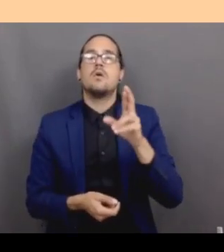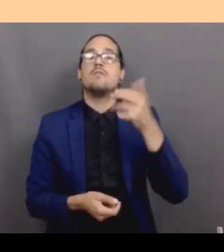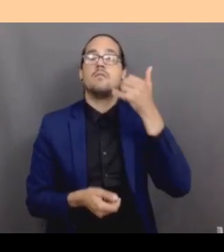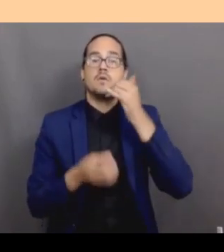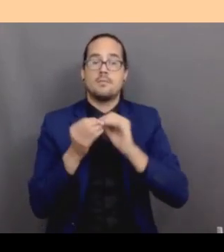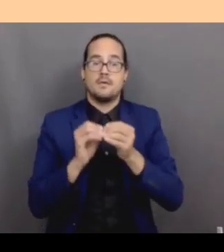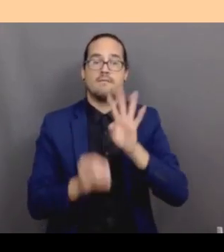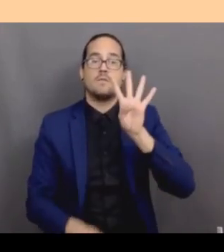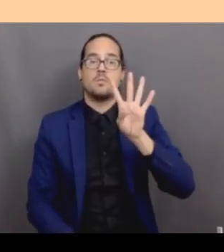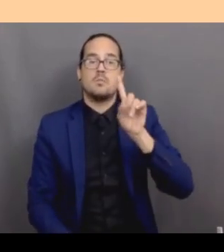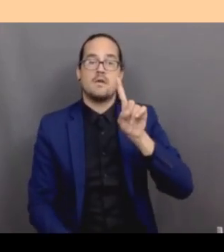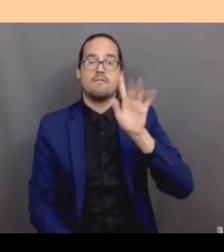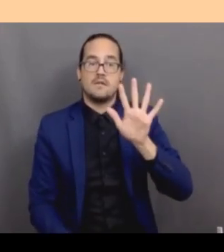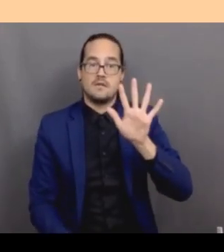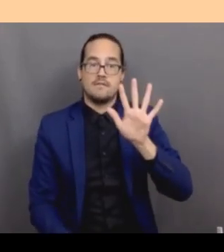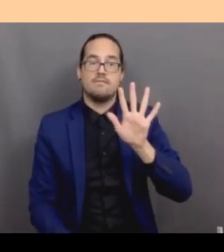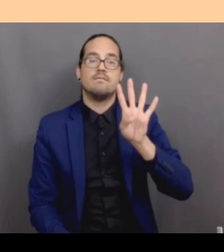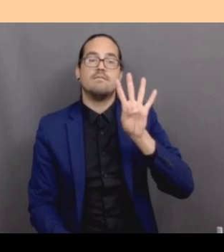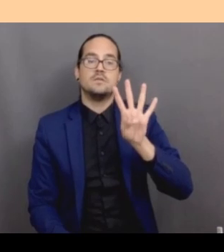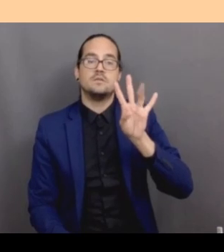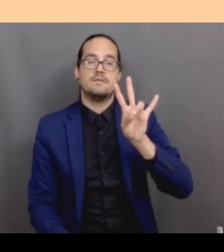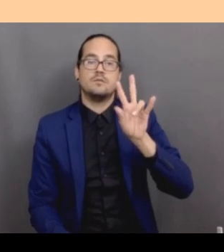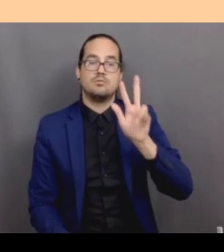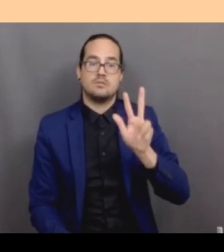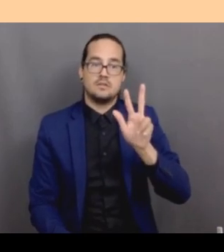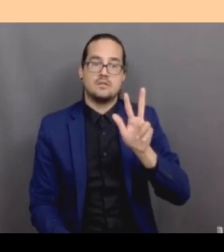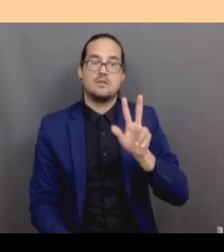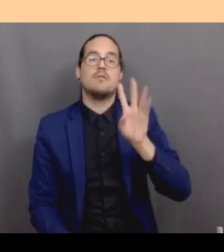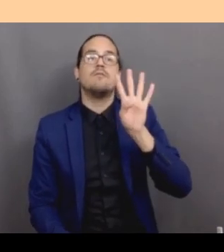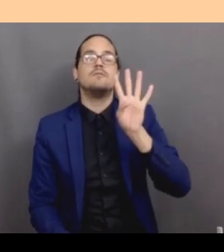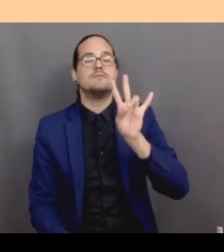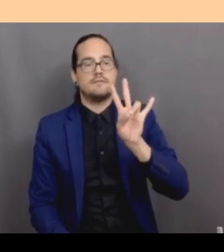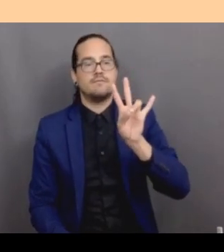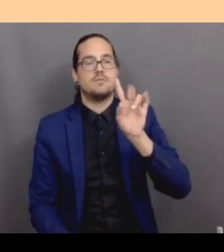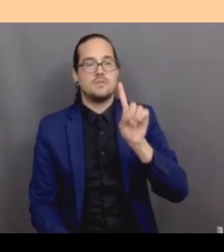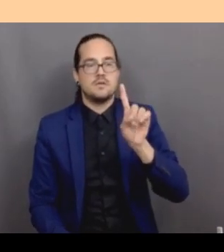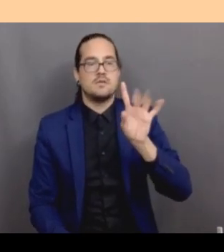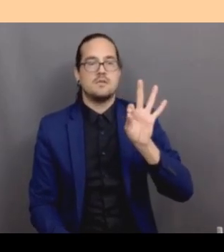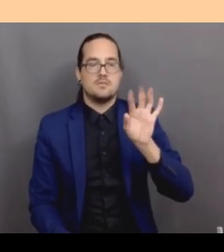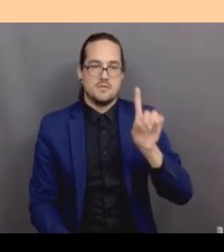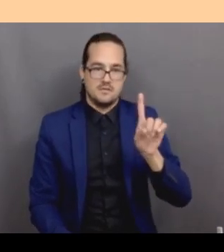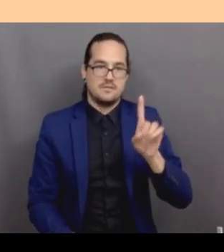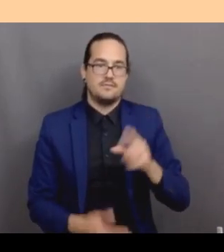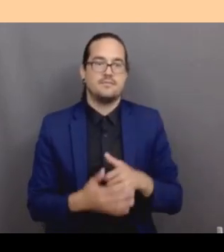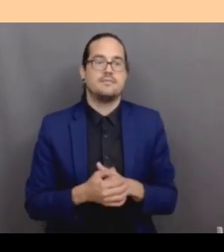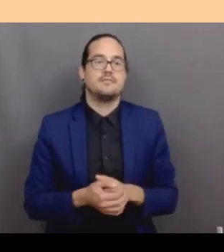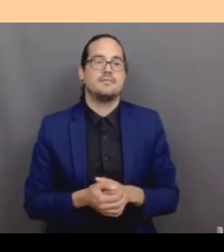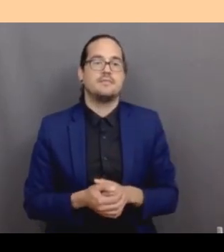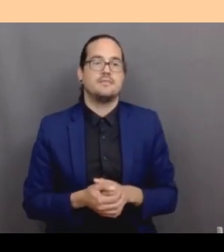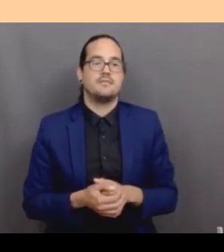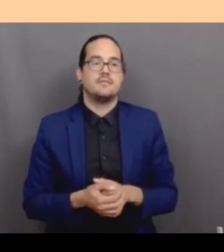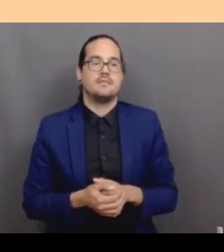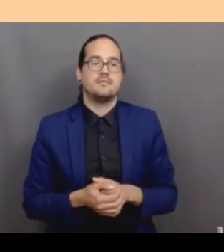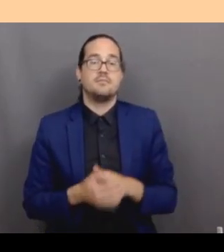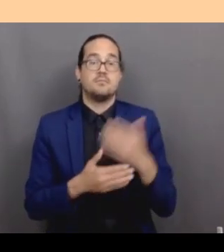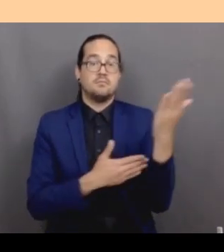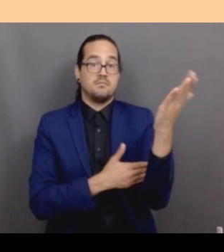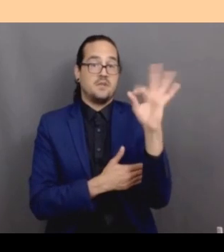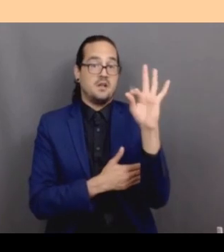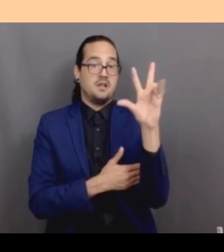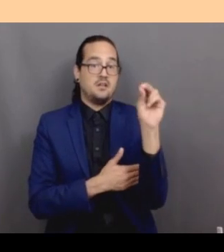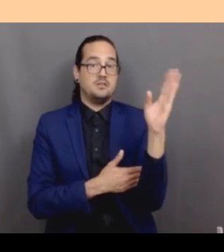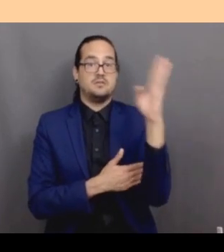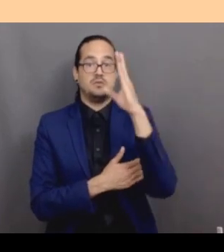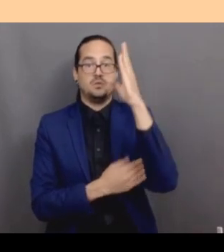415-473-7191. It does operate from 9:30 to 12 and 1 to 5, Monday through Friday. But as she mentioned, you are able to leave